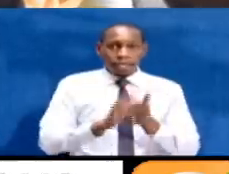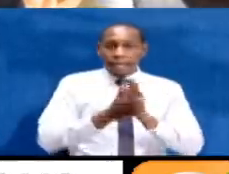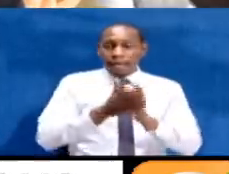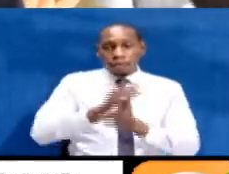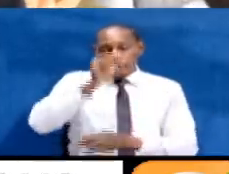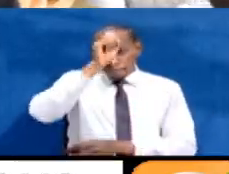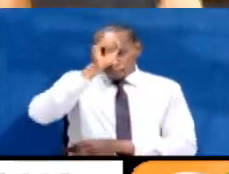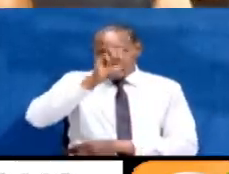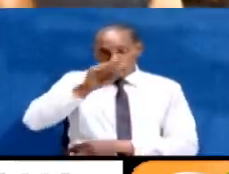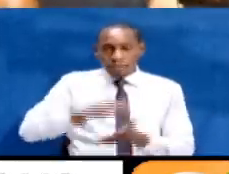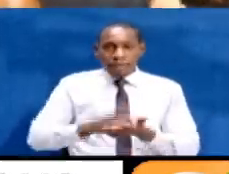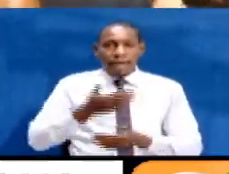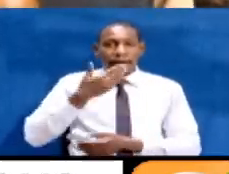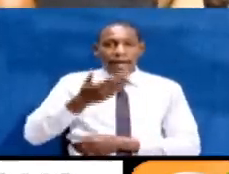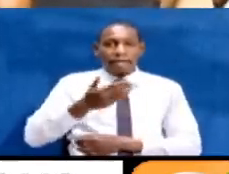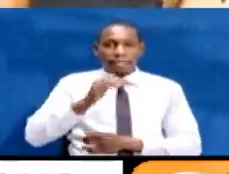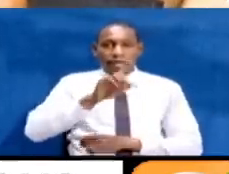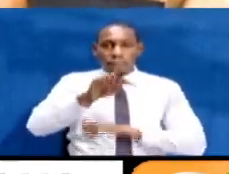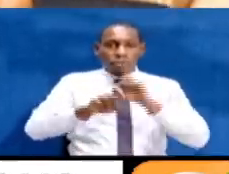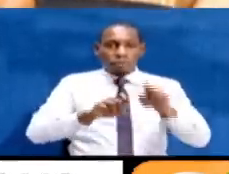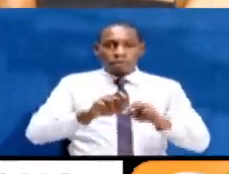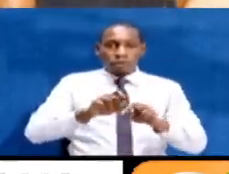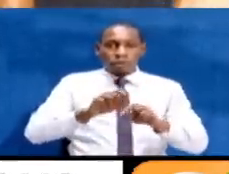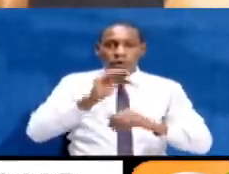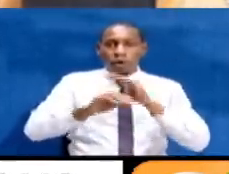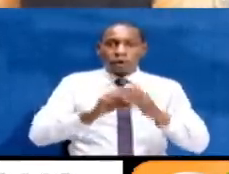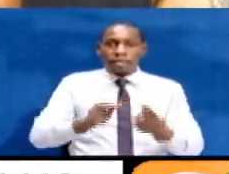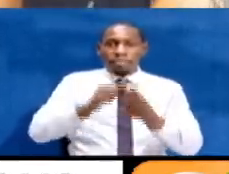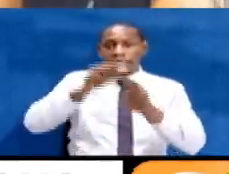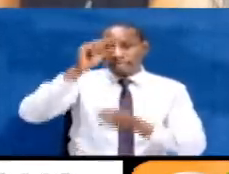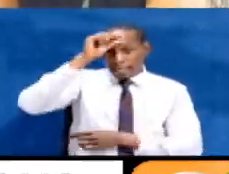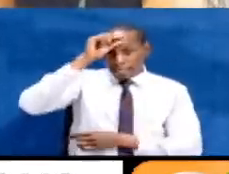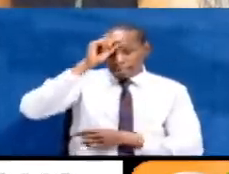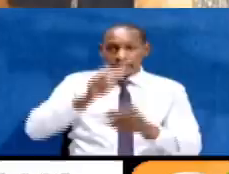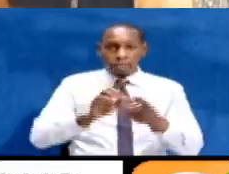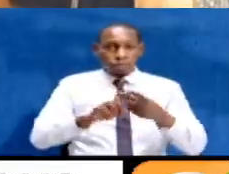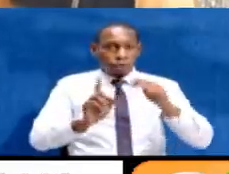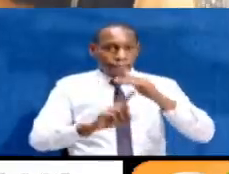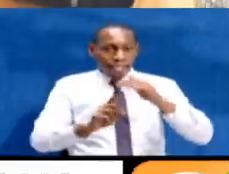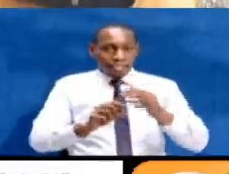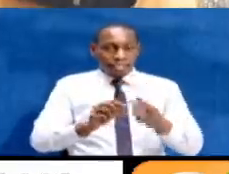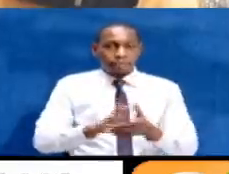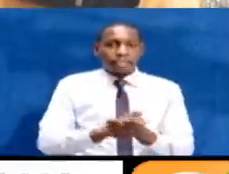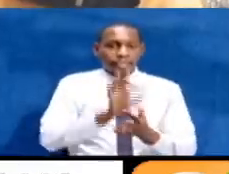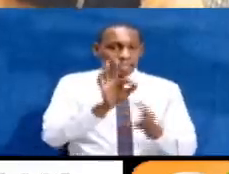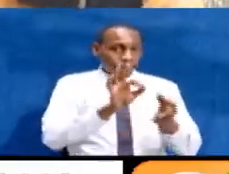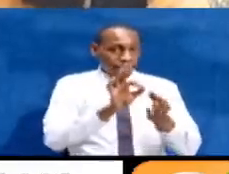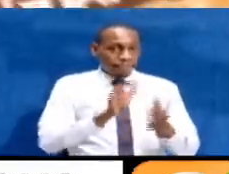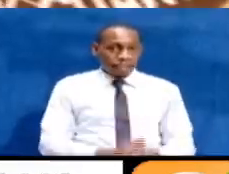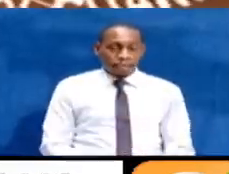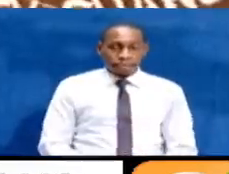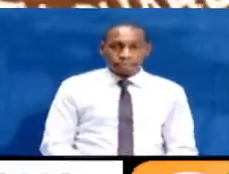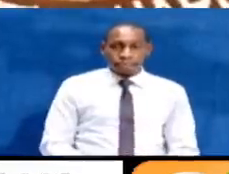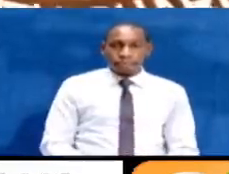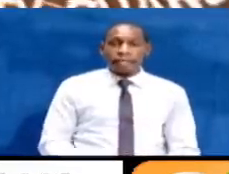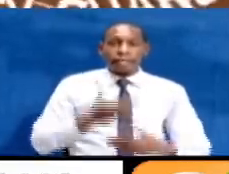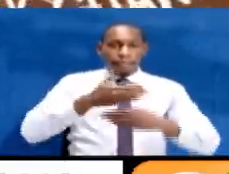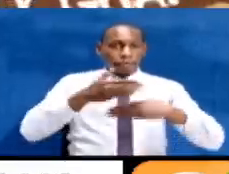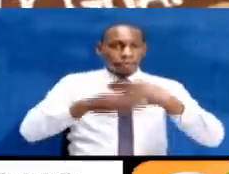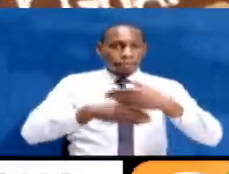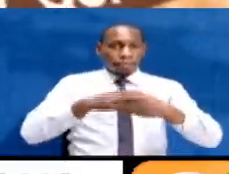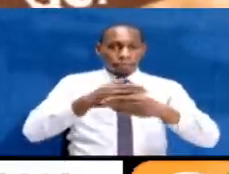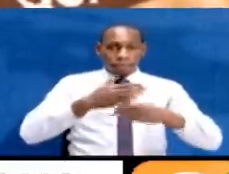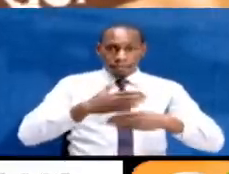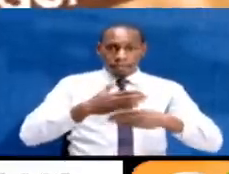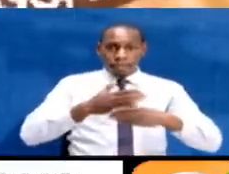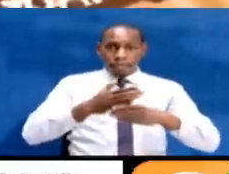foolish question. Answer every question that is coming your way, especially for the government and the ministry particularly. Build confidence.